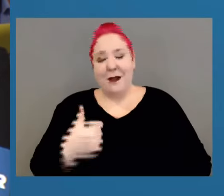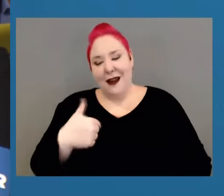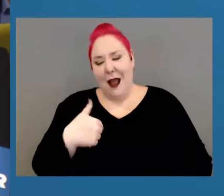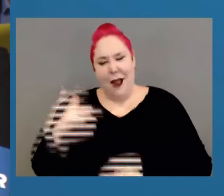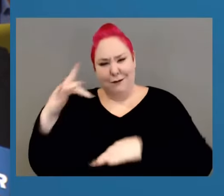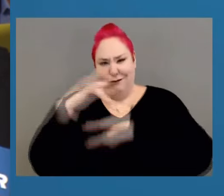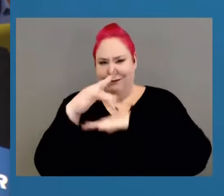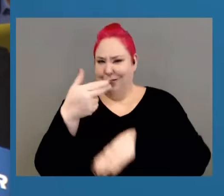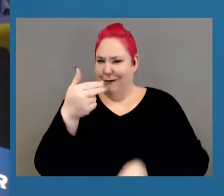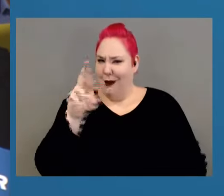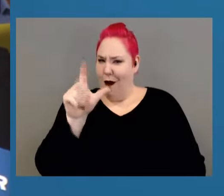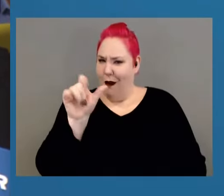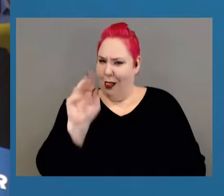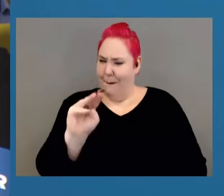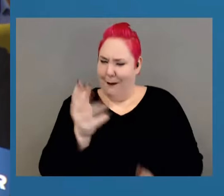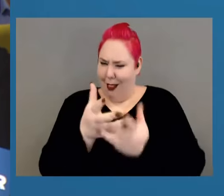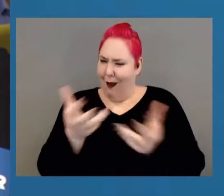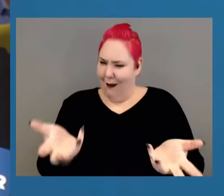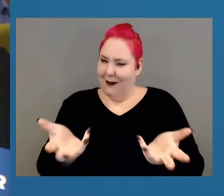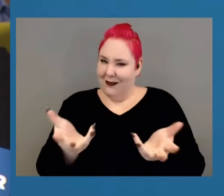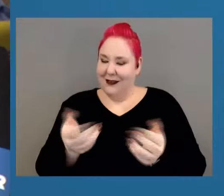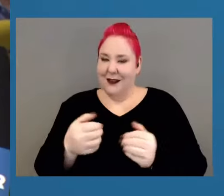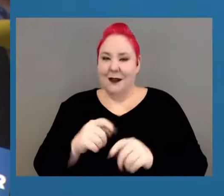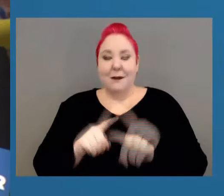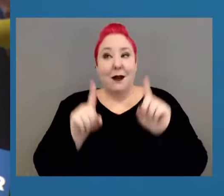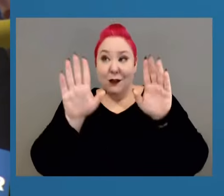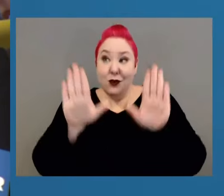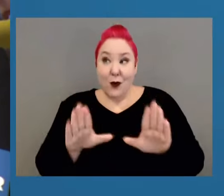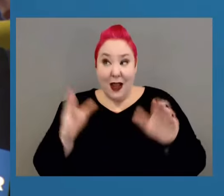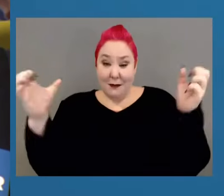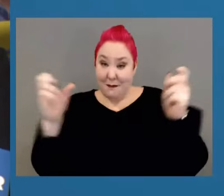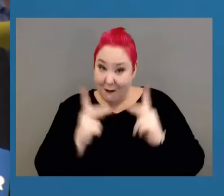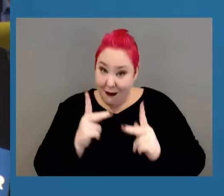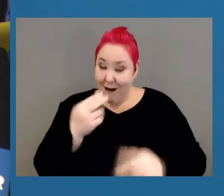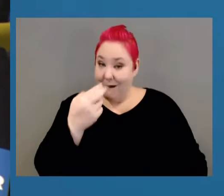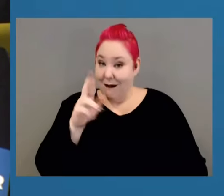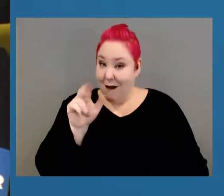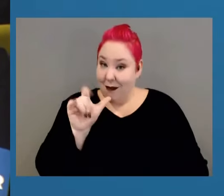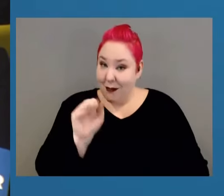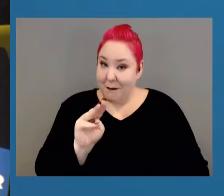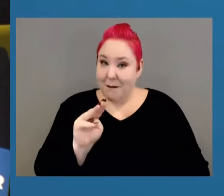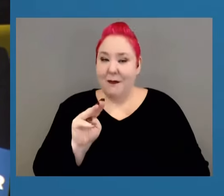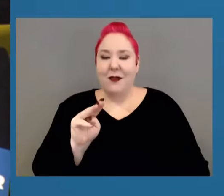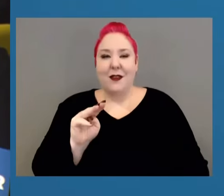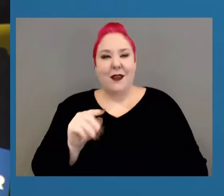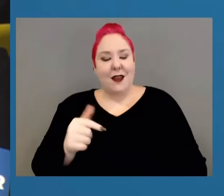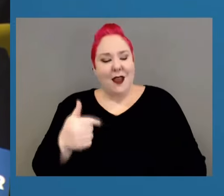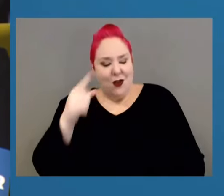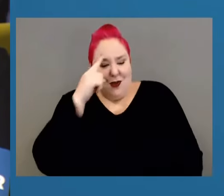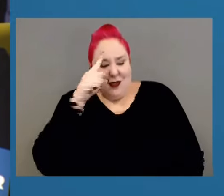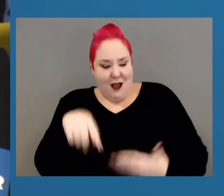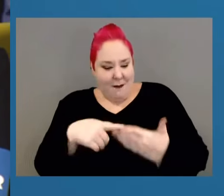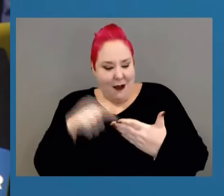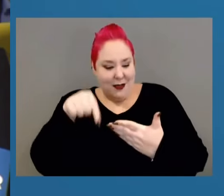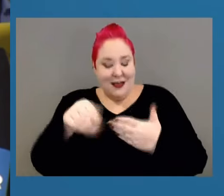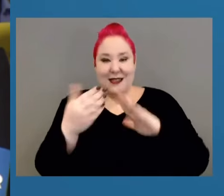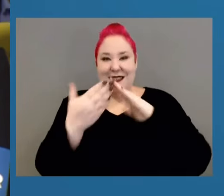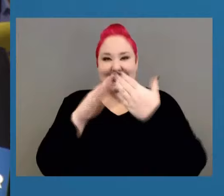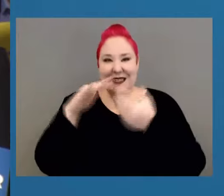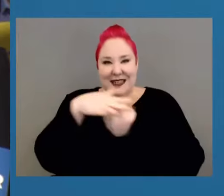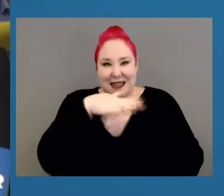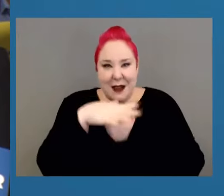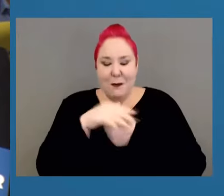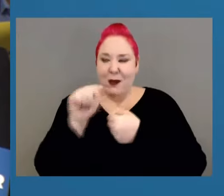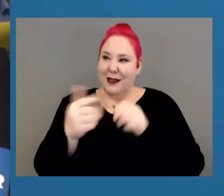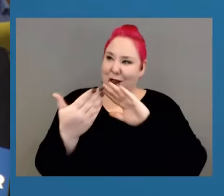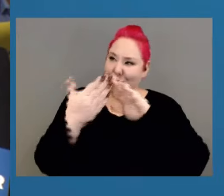of meals here particularly, but it's great to be back in Harlem. And you think about the fact that this neighborhood, this vibrant community, helped